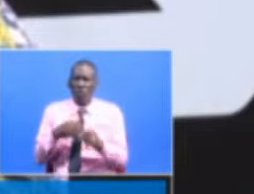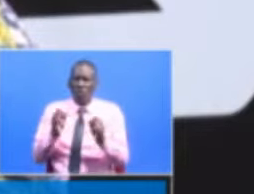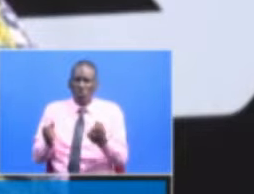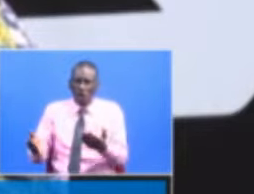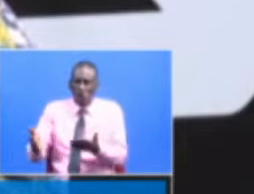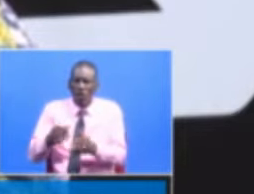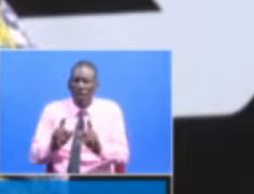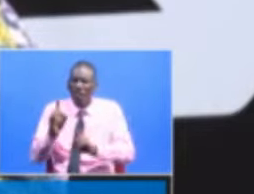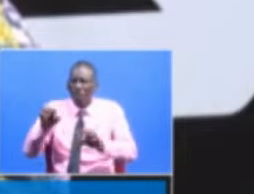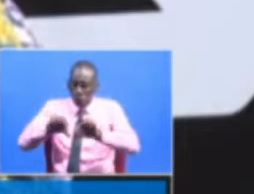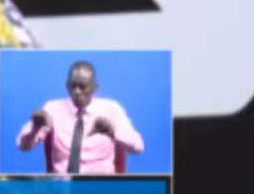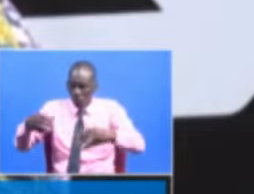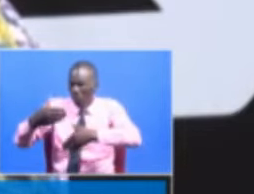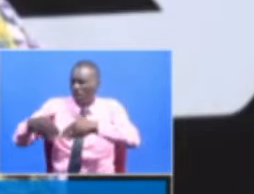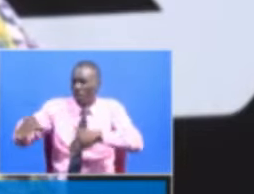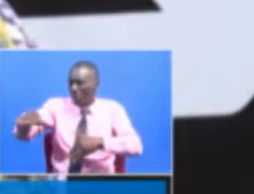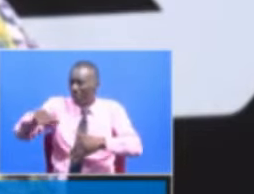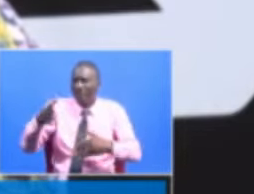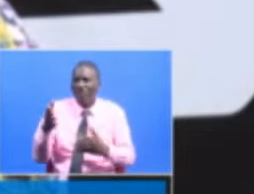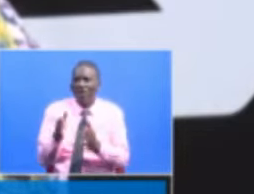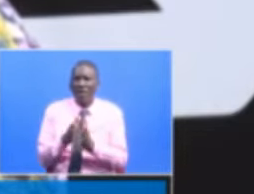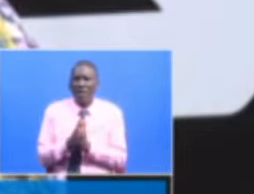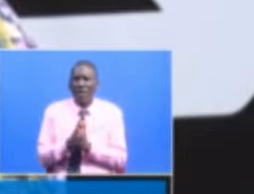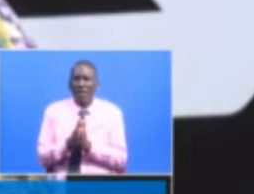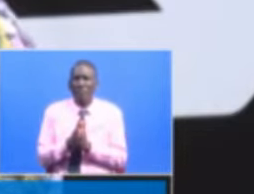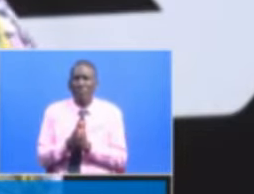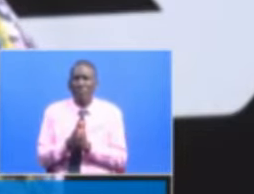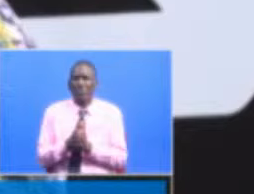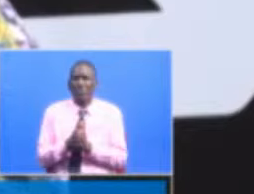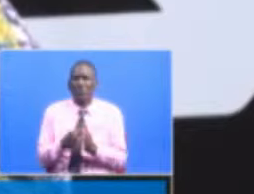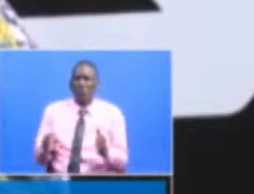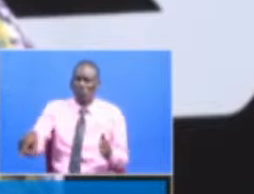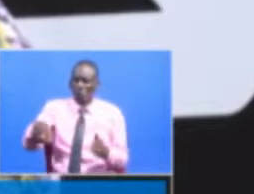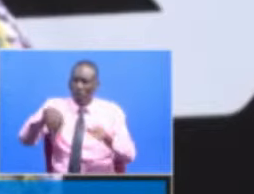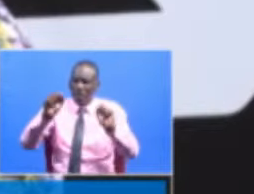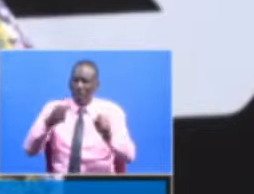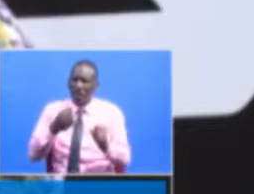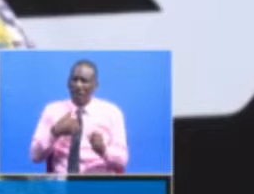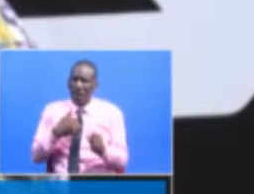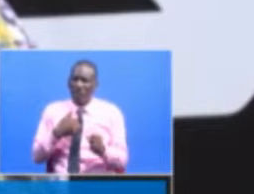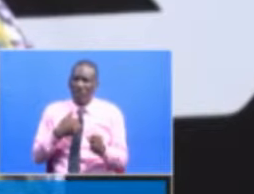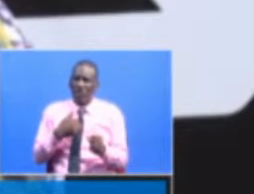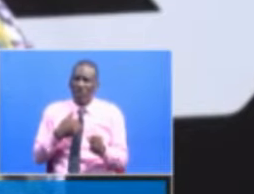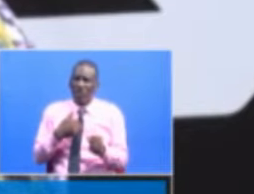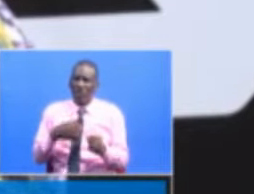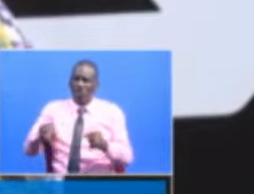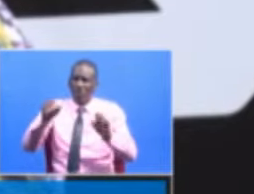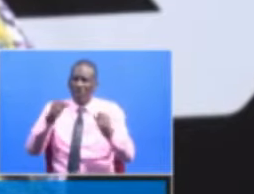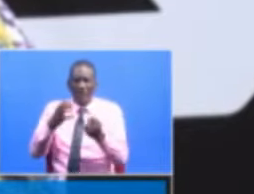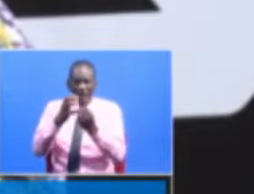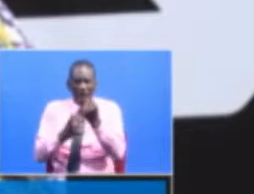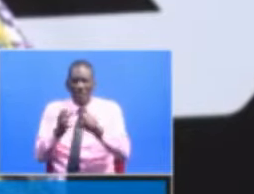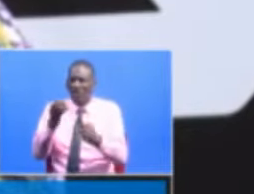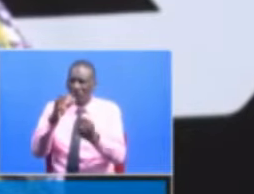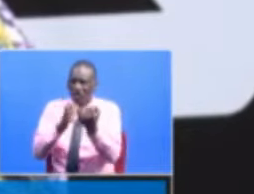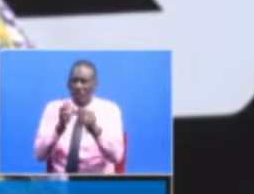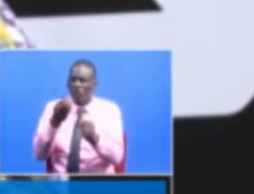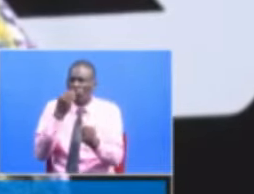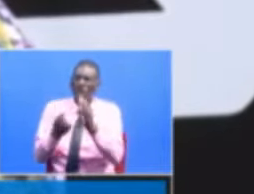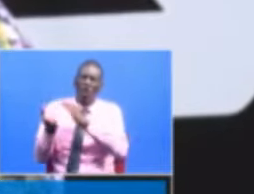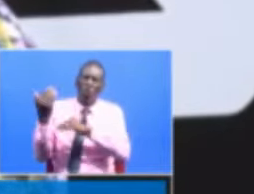within the neighborhood. And we can have some harvest of food, even if the other parts